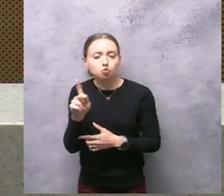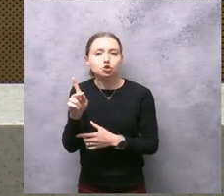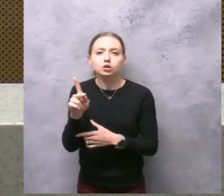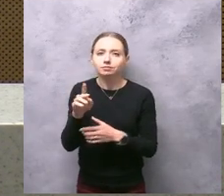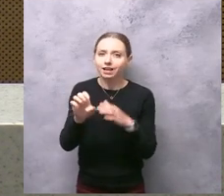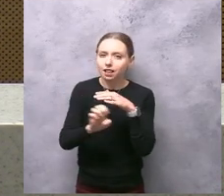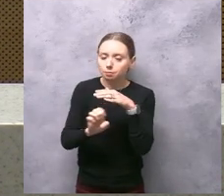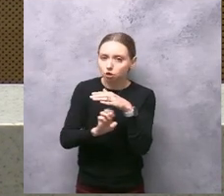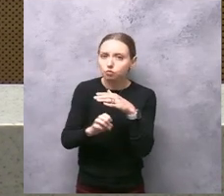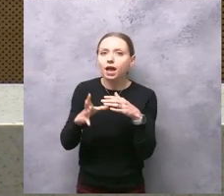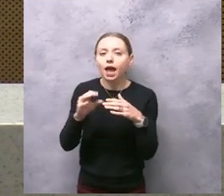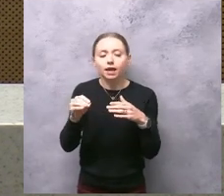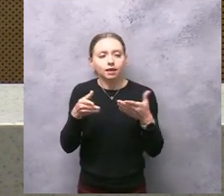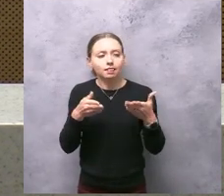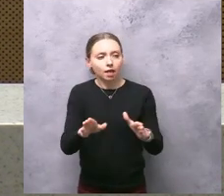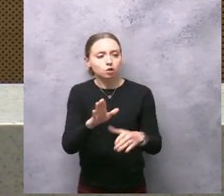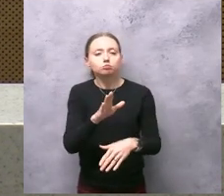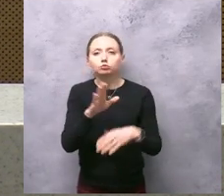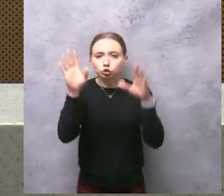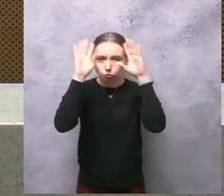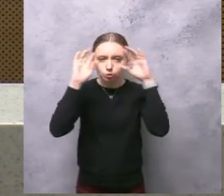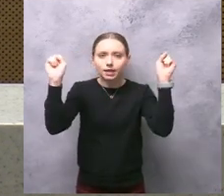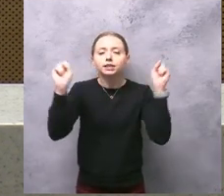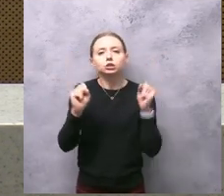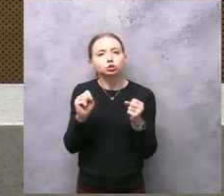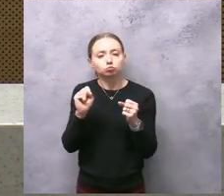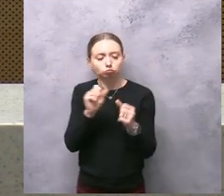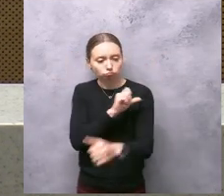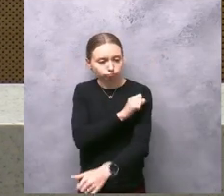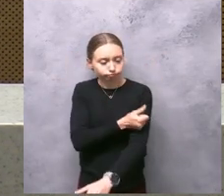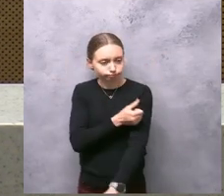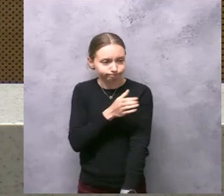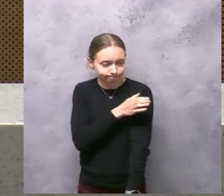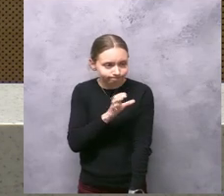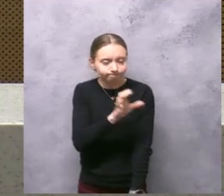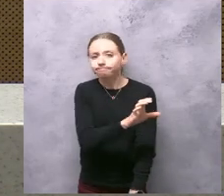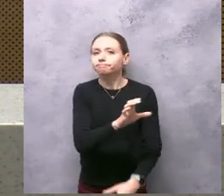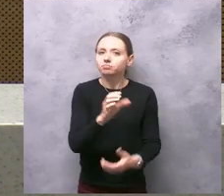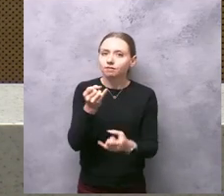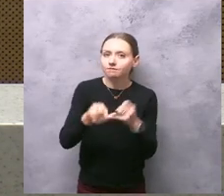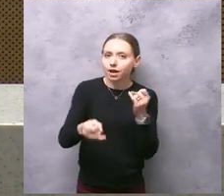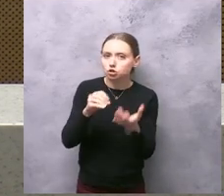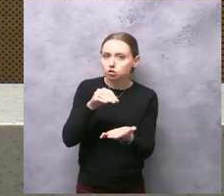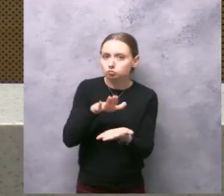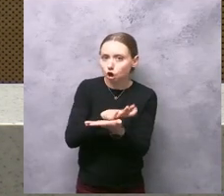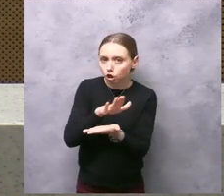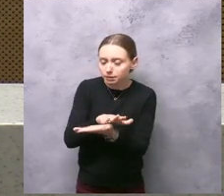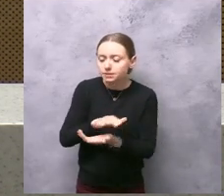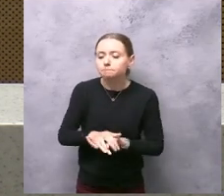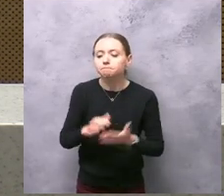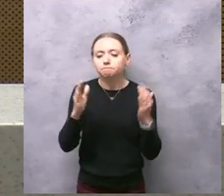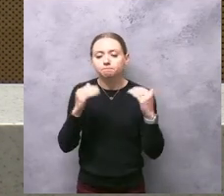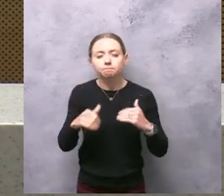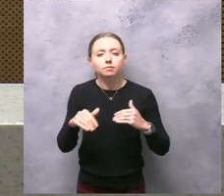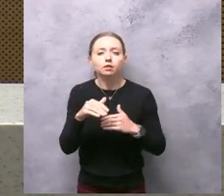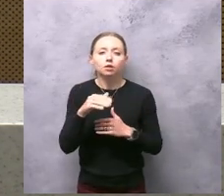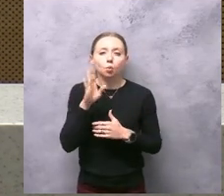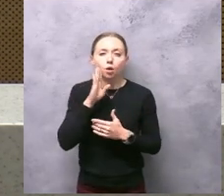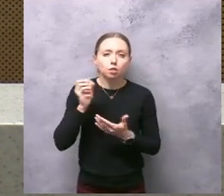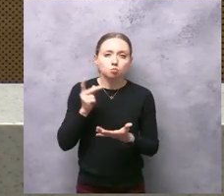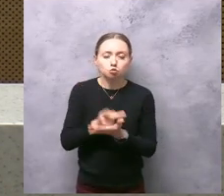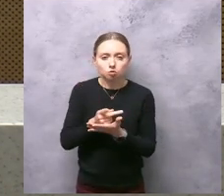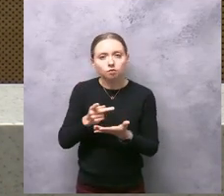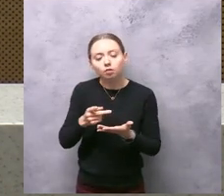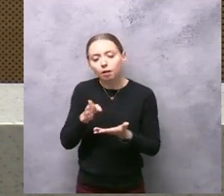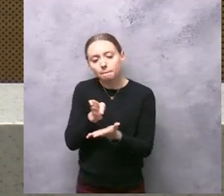terms and execute the related documents. 6D, the board consider approving minutes proposals and paid from bond funds recommended